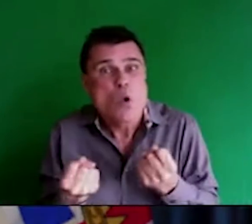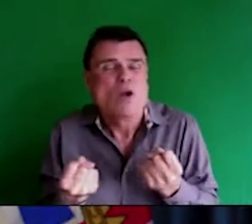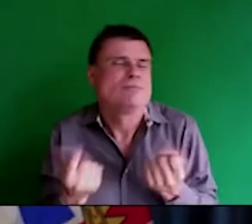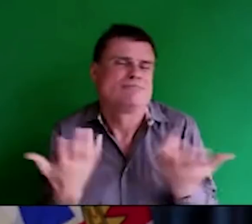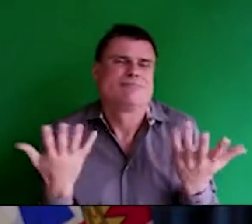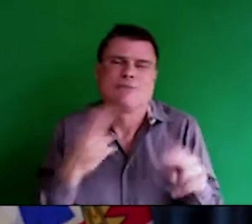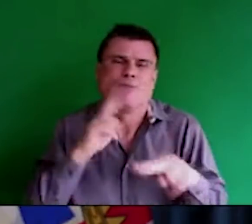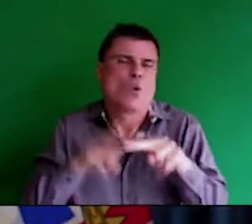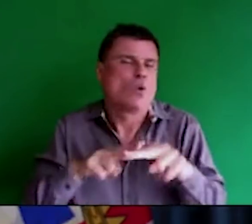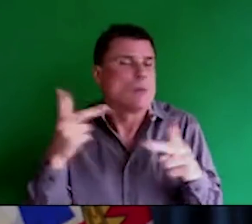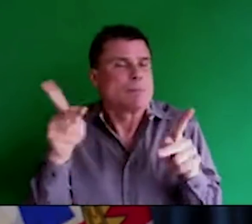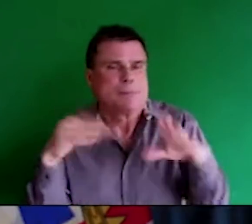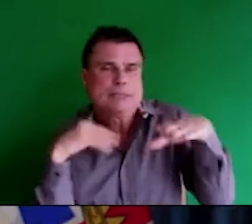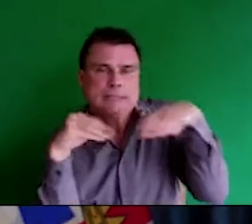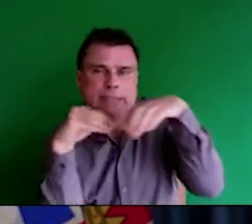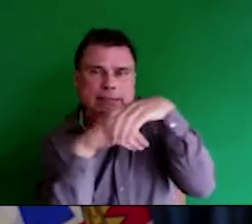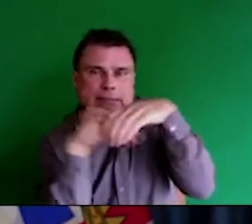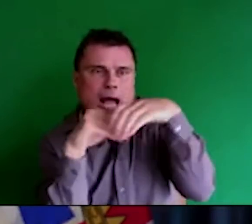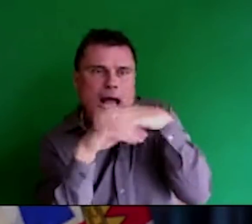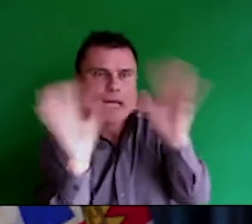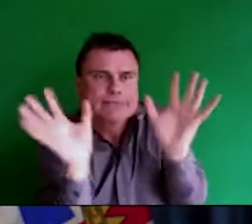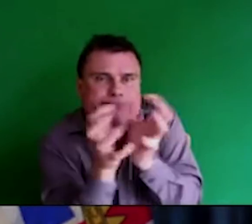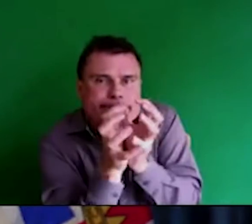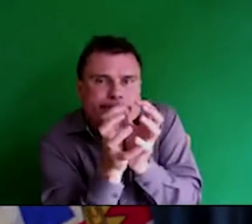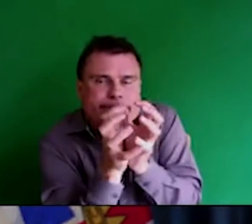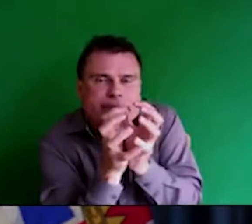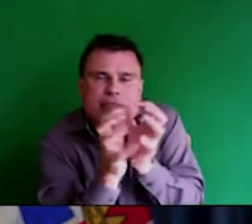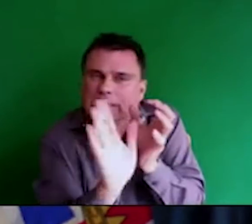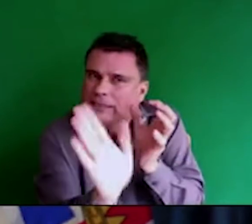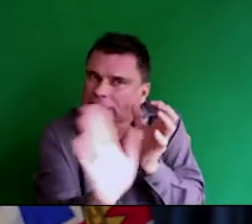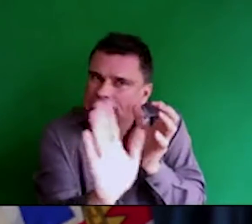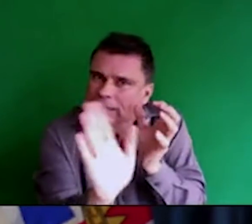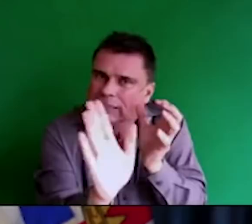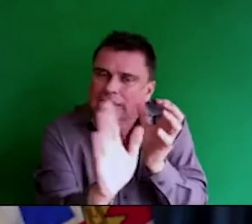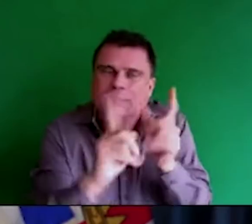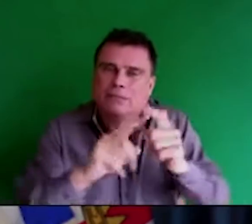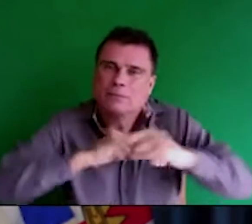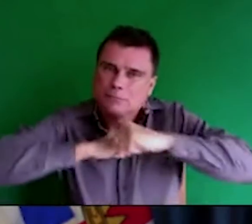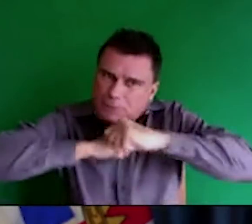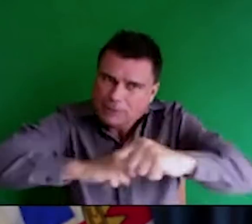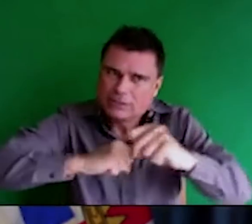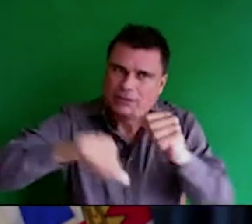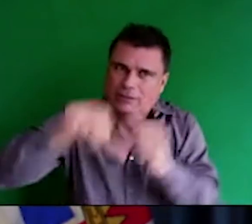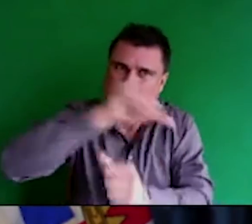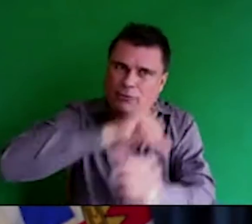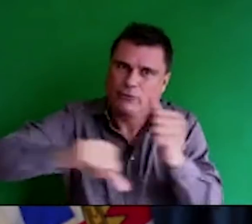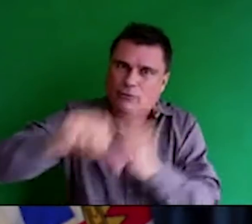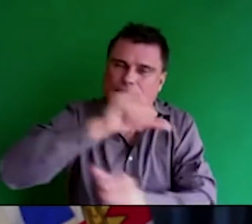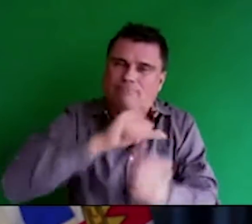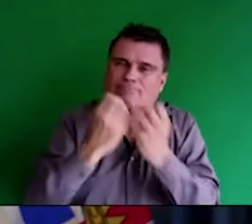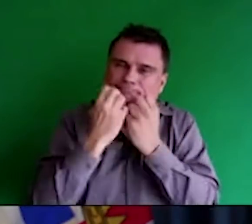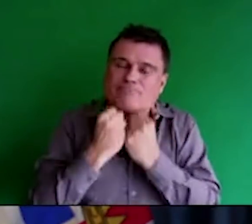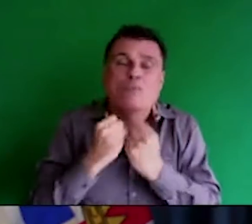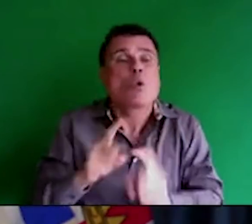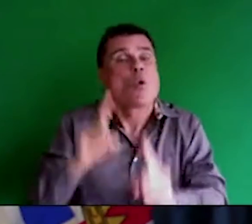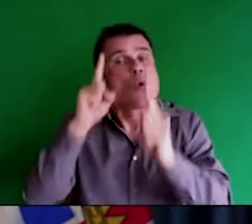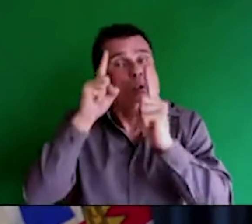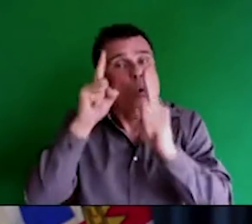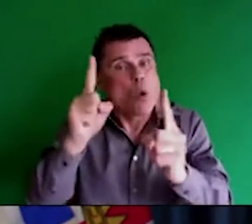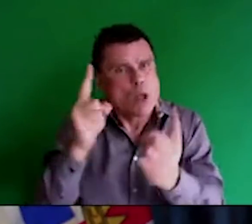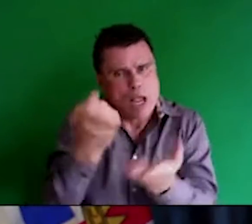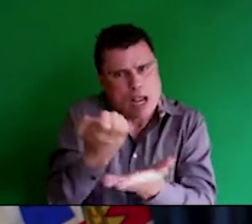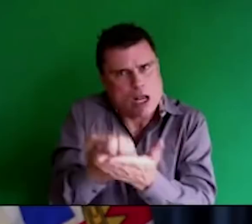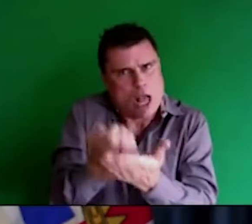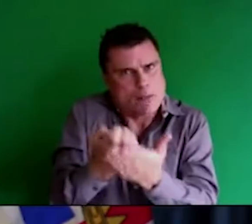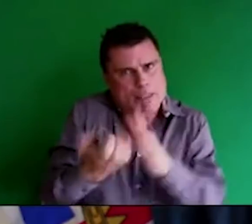And that's where we really have to guard each other. And our focus is to make sure that we keep our economy open and keep it functioning